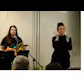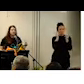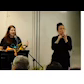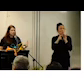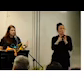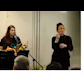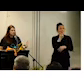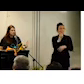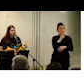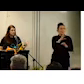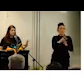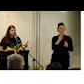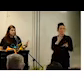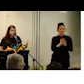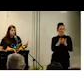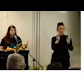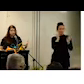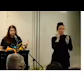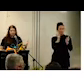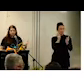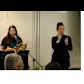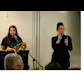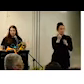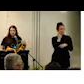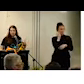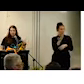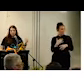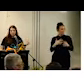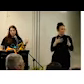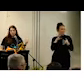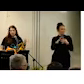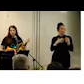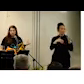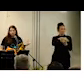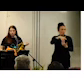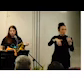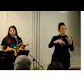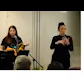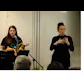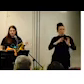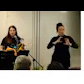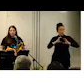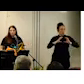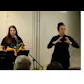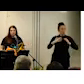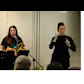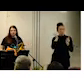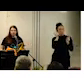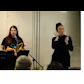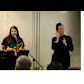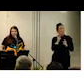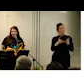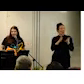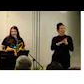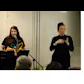So mice are not naturally socially anxious. They're actually naturally social creatures, but we can actually induce social anxiety by what I like